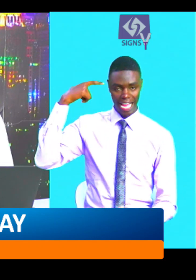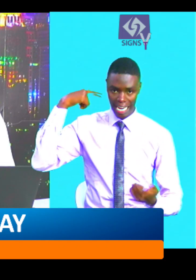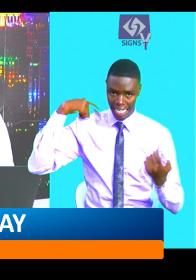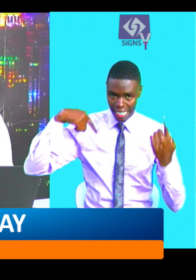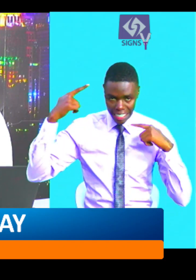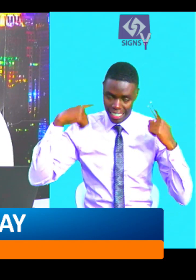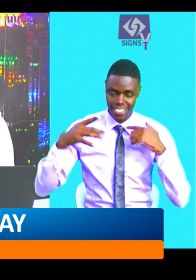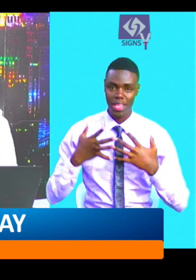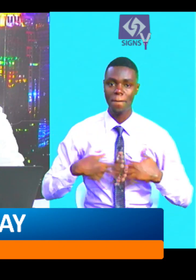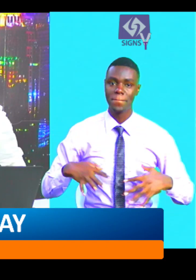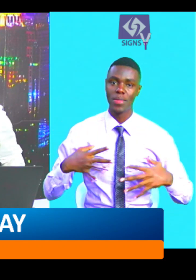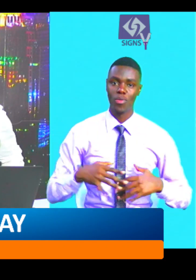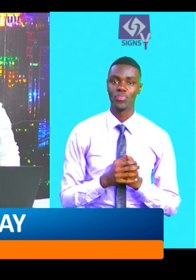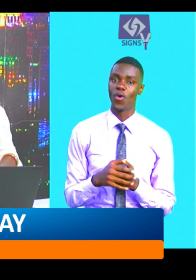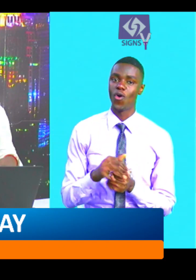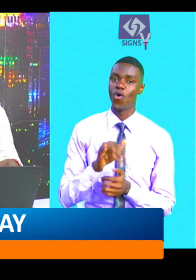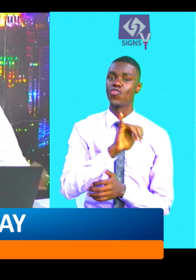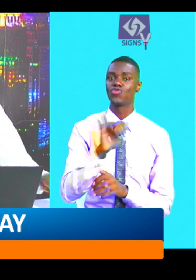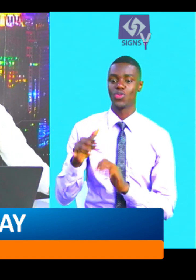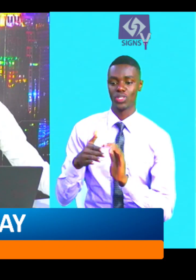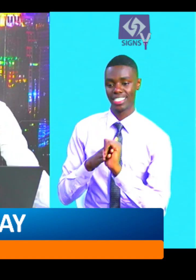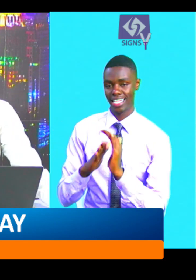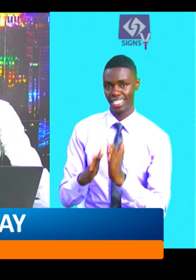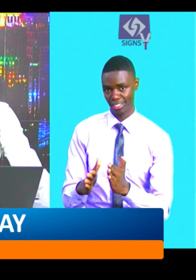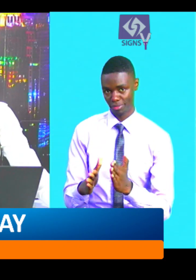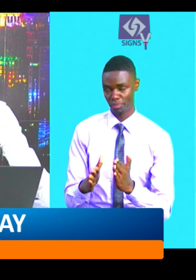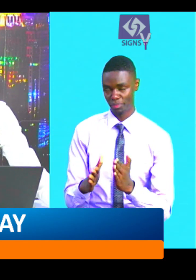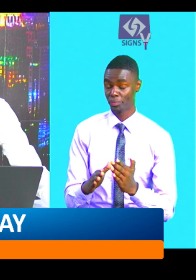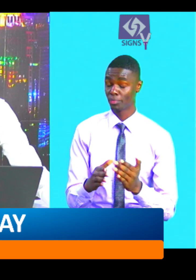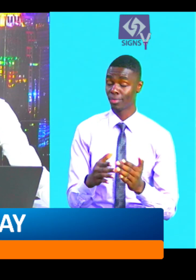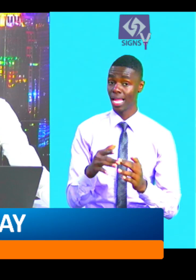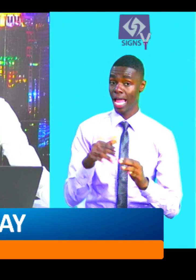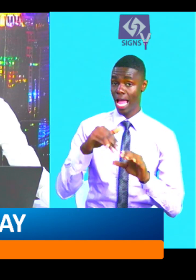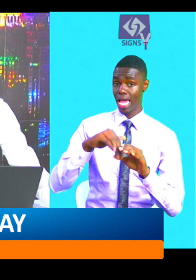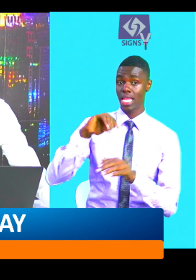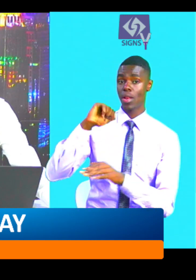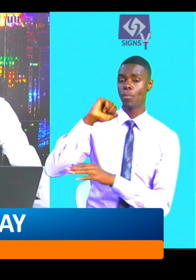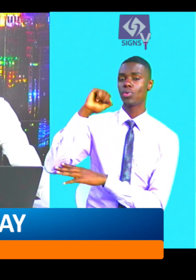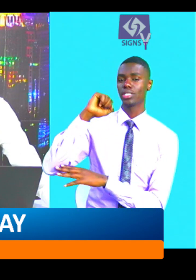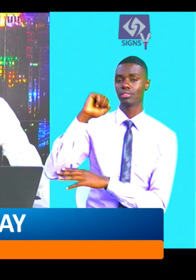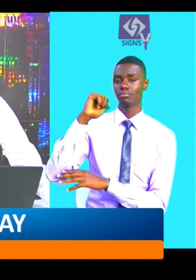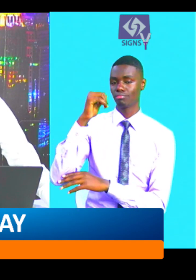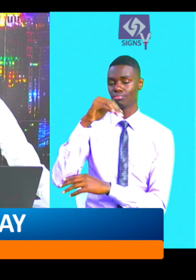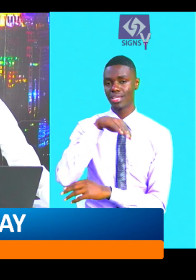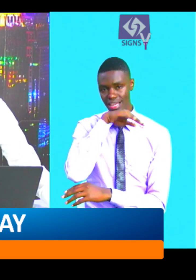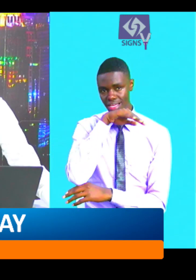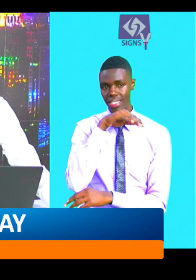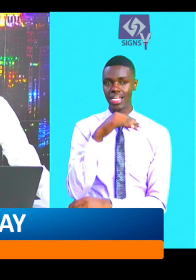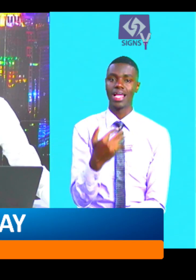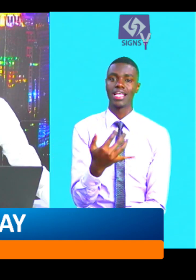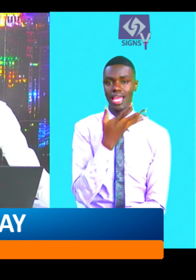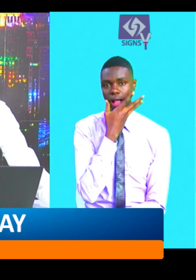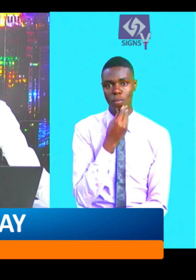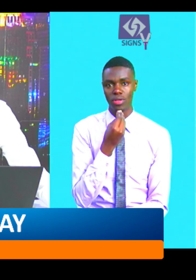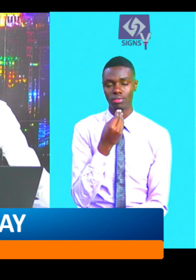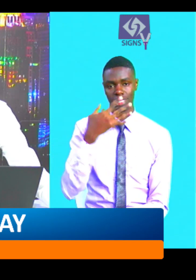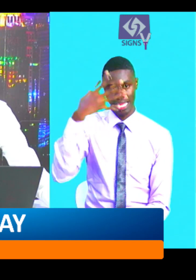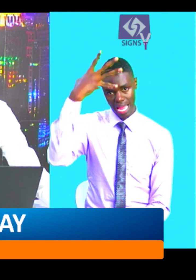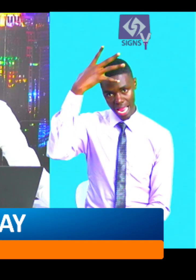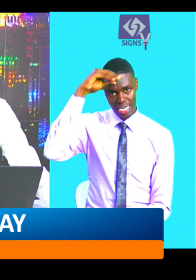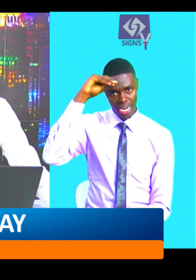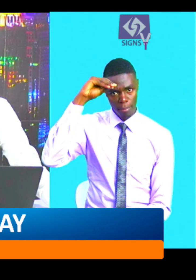yet, given that Raila is a young boy. When it comes to politics. That's how you tell